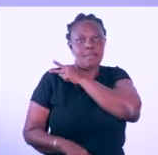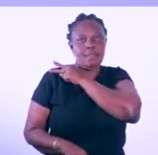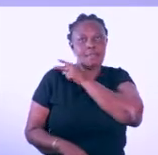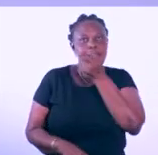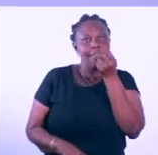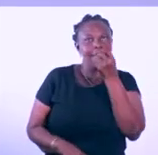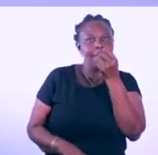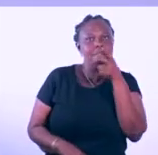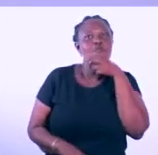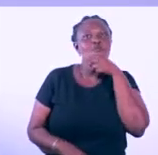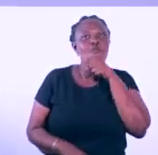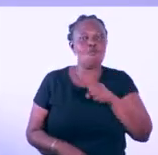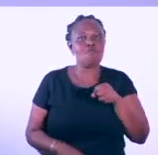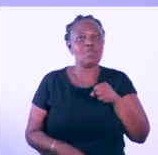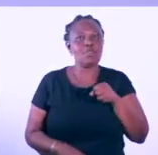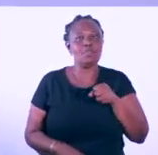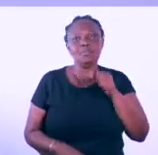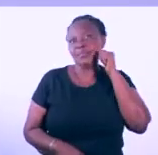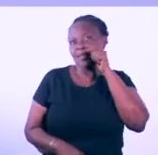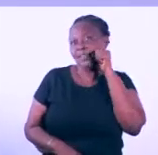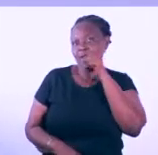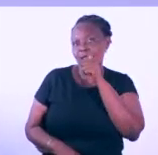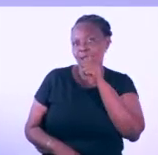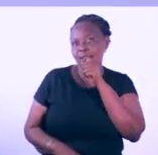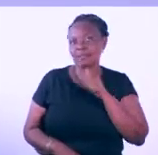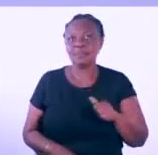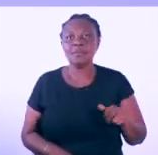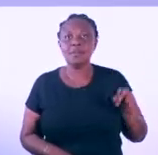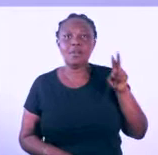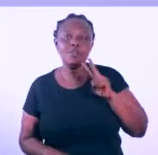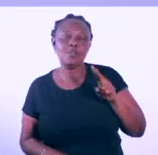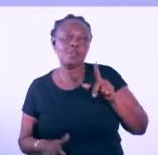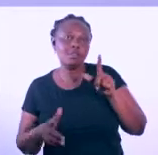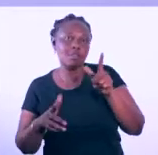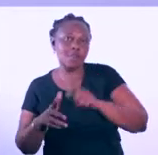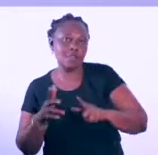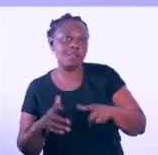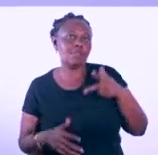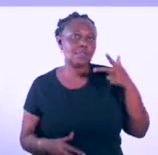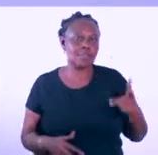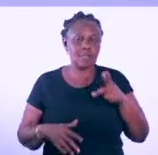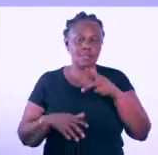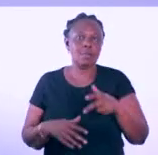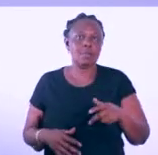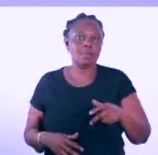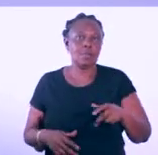11-year-old girl. I use version 3 of the language assessment